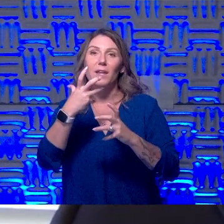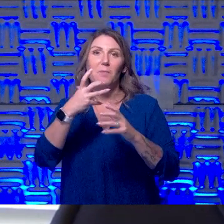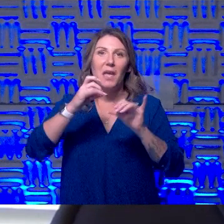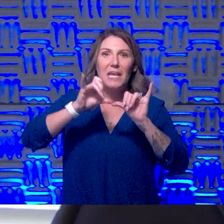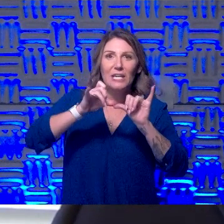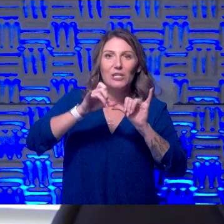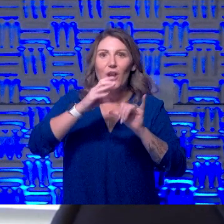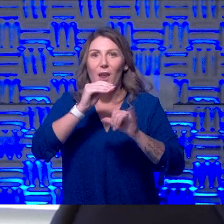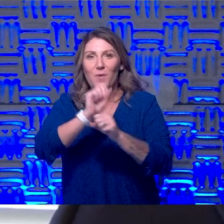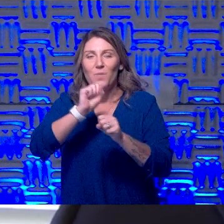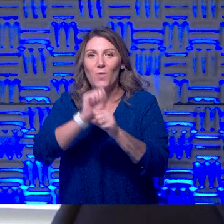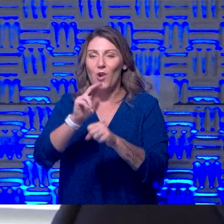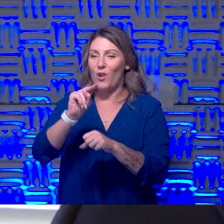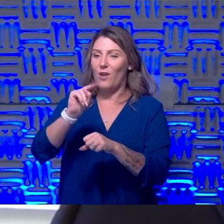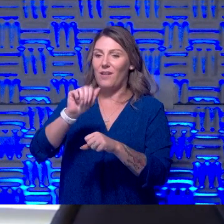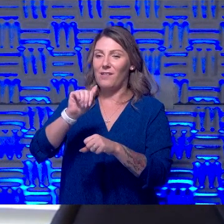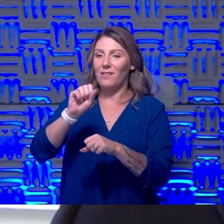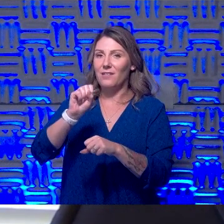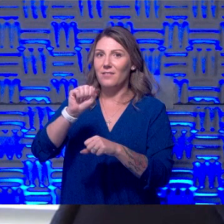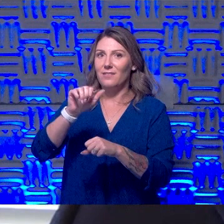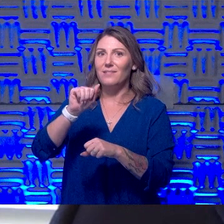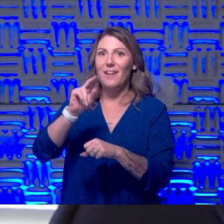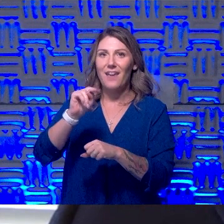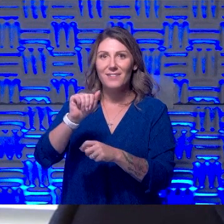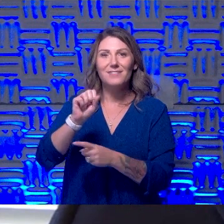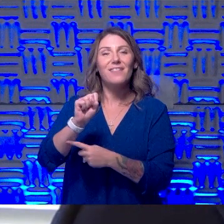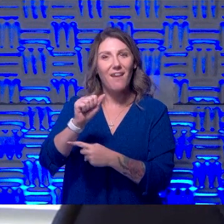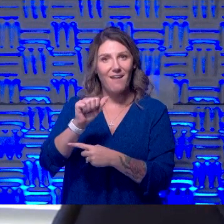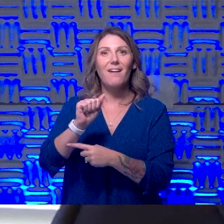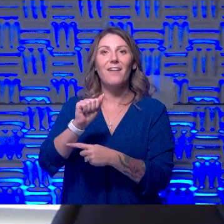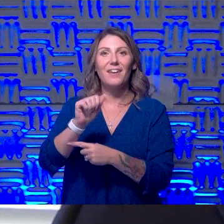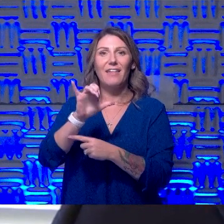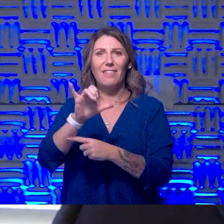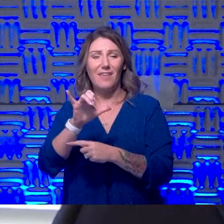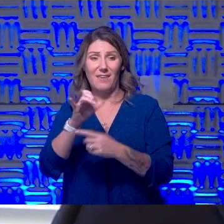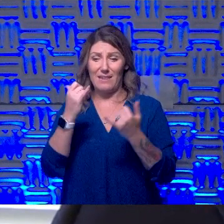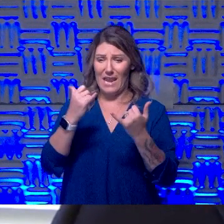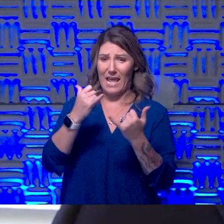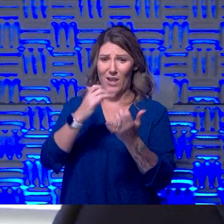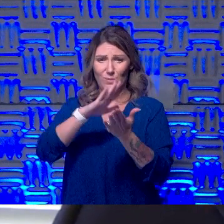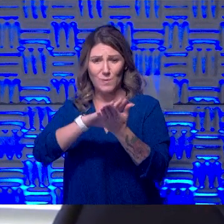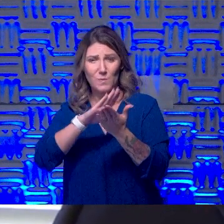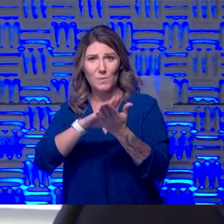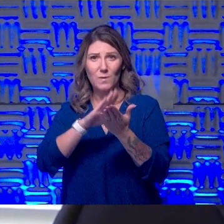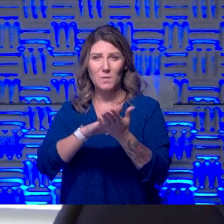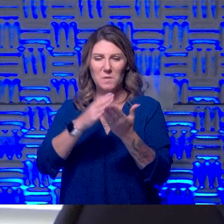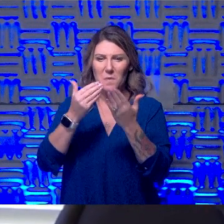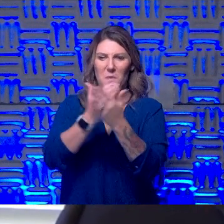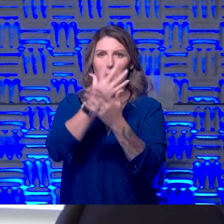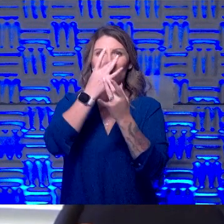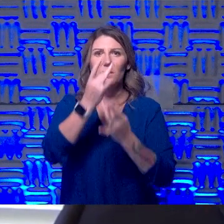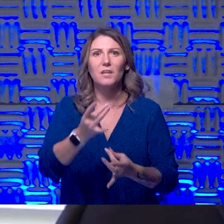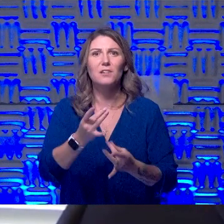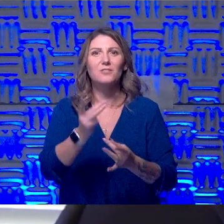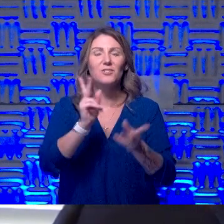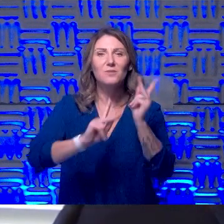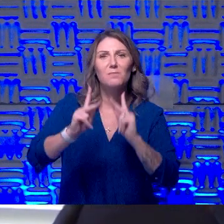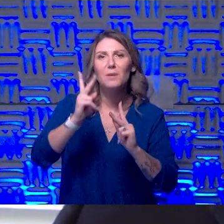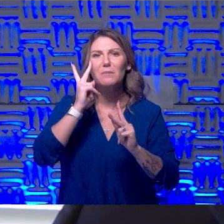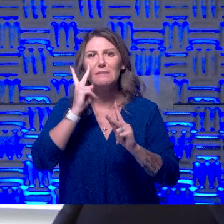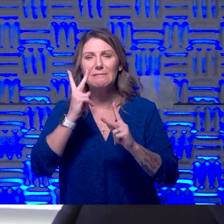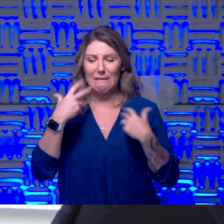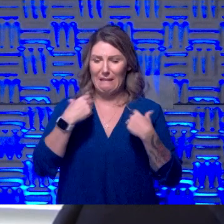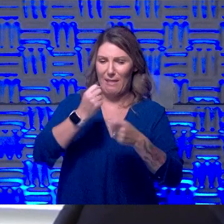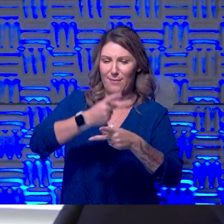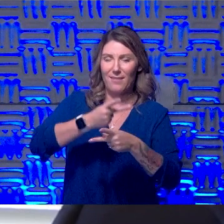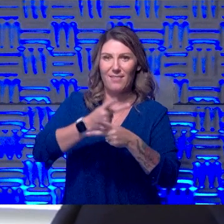hearing from medical schools, nursing schools, and others is that there's a renewed interest of people who want to pursue a career in healthcare because what they've seen of this, they want to